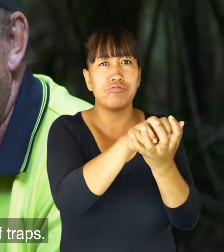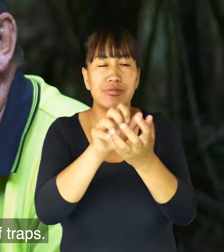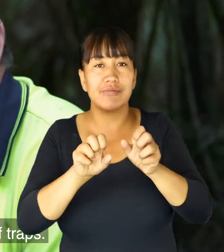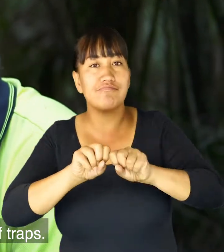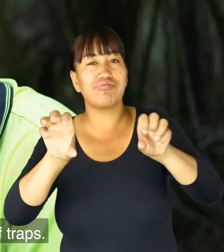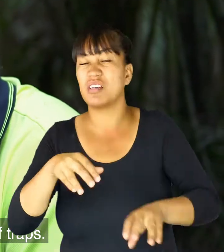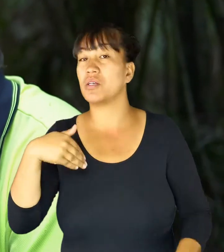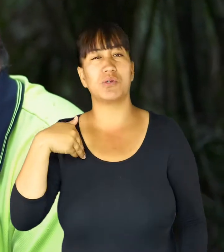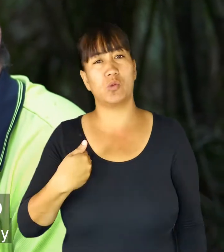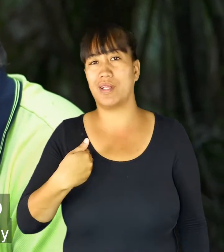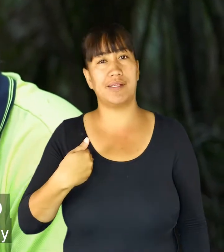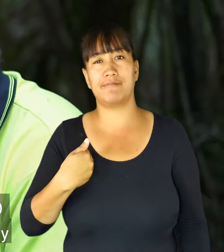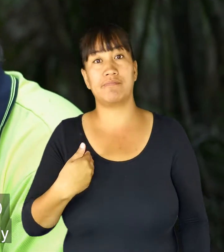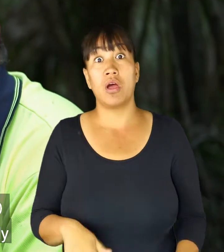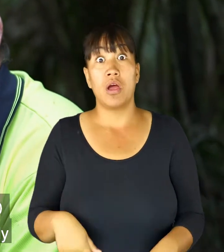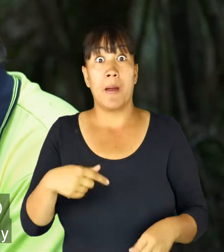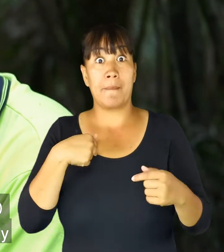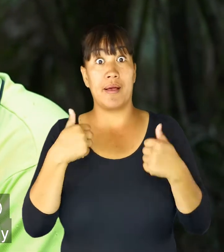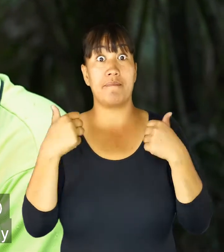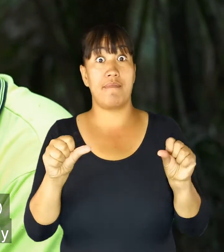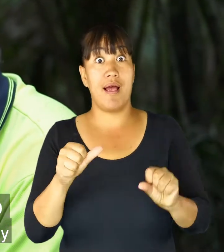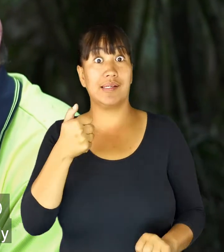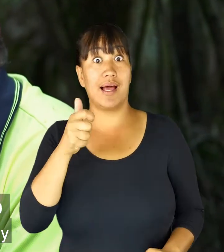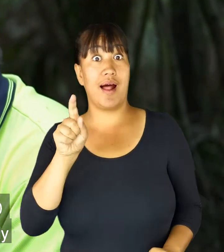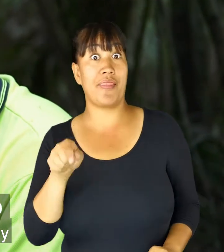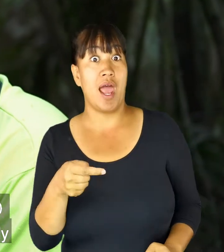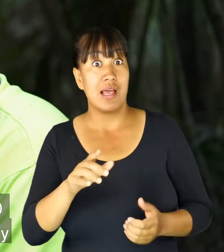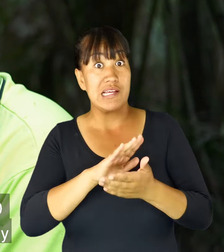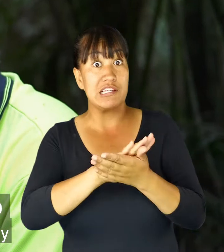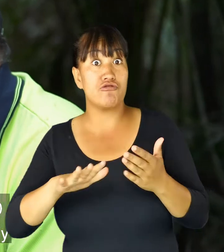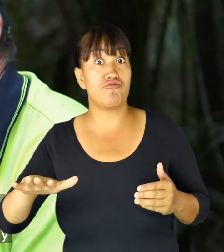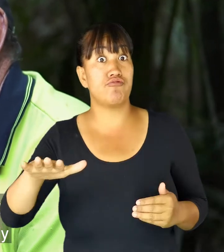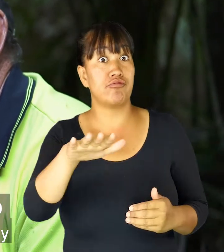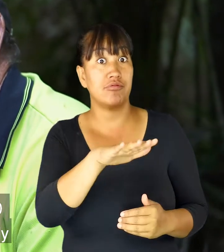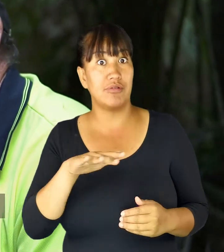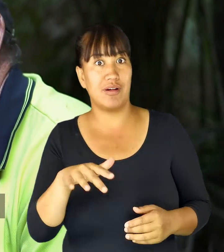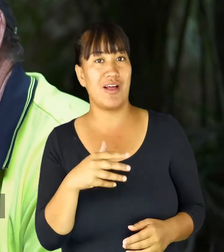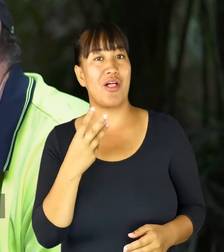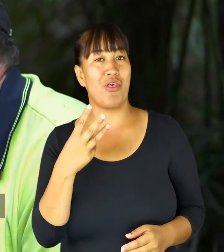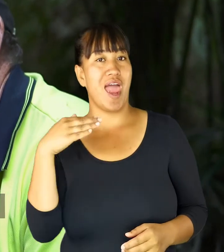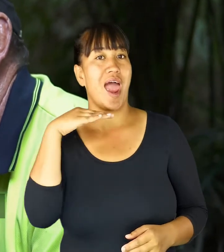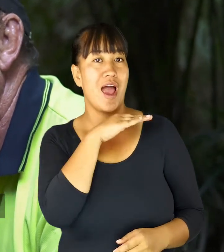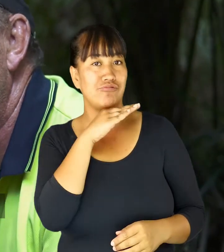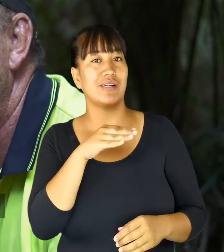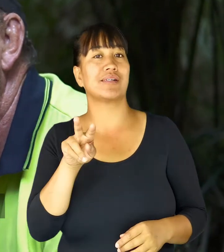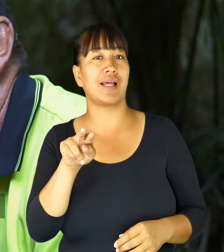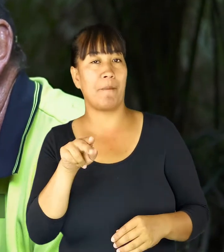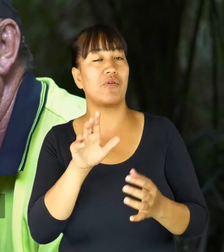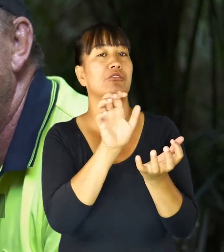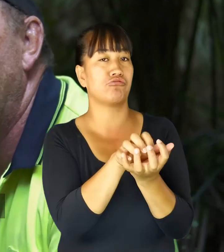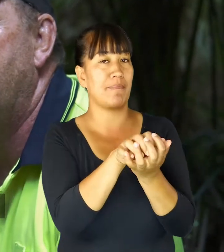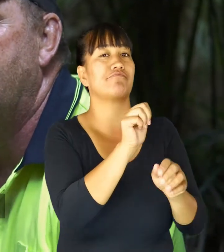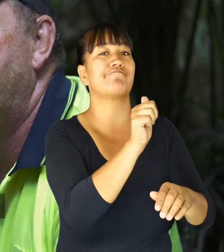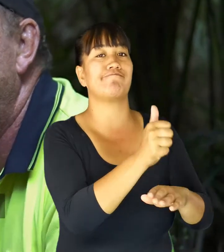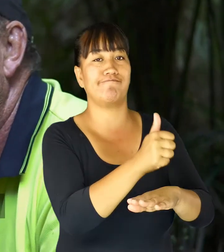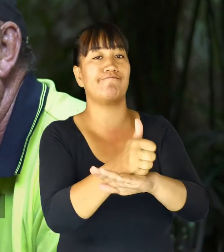lots and lots and lots of traps. We actually trap 6,000 hectares here, and we've only got about 300 double